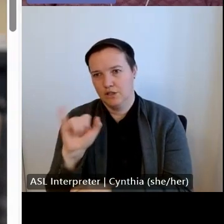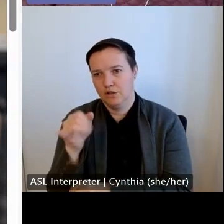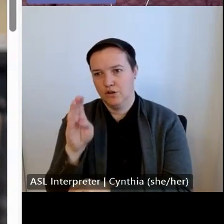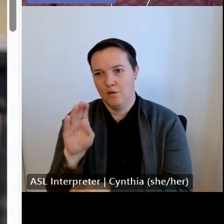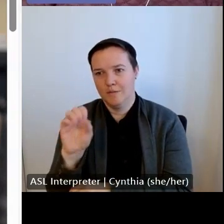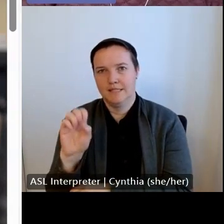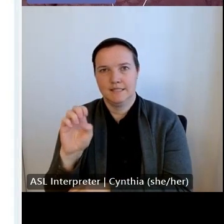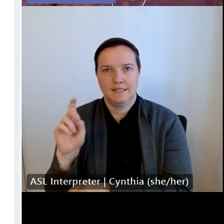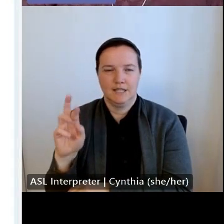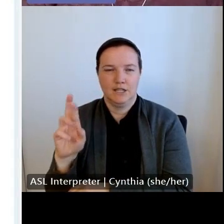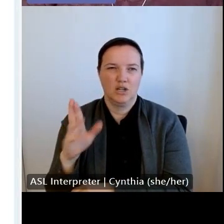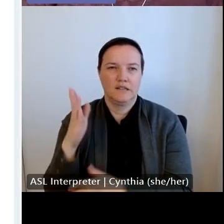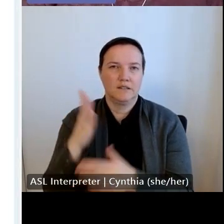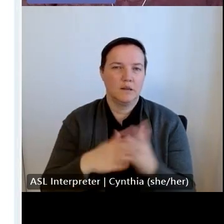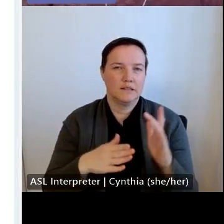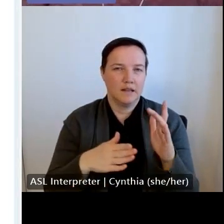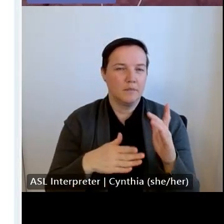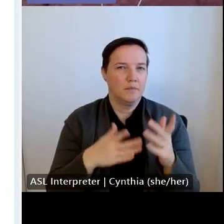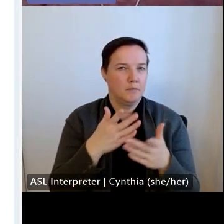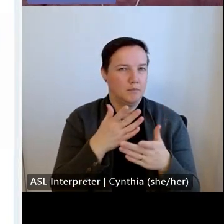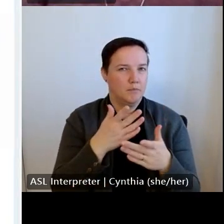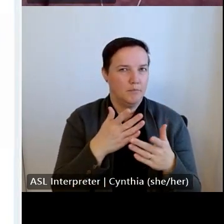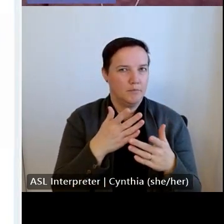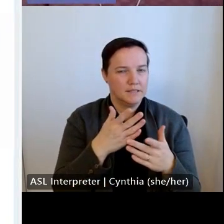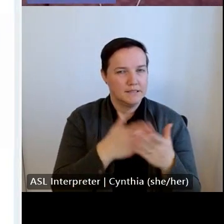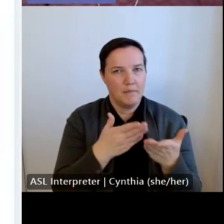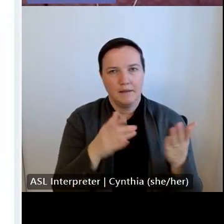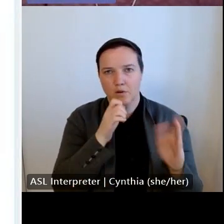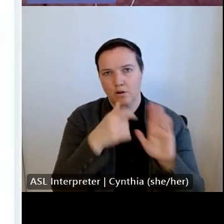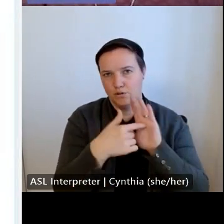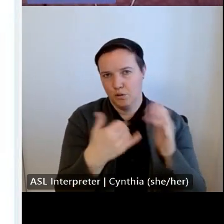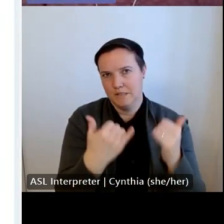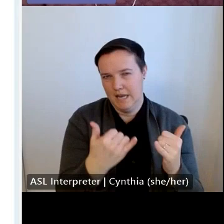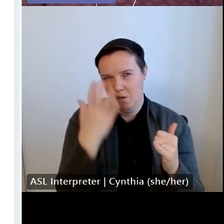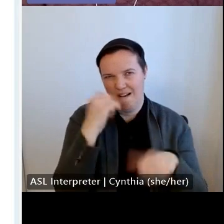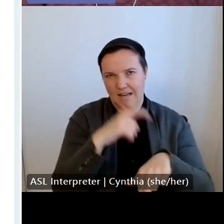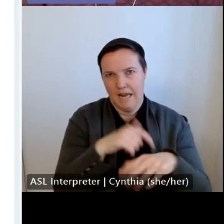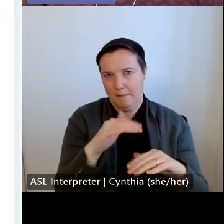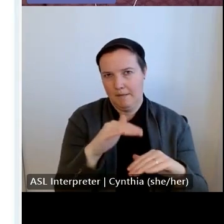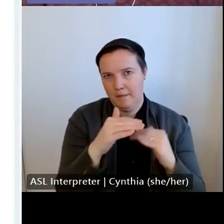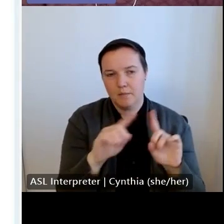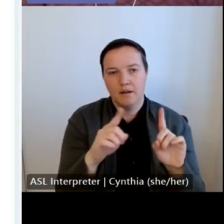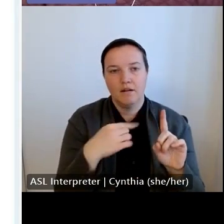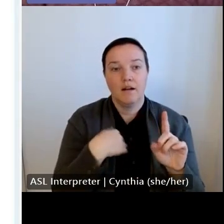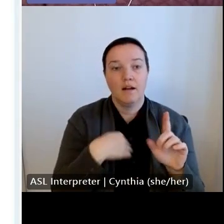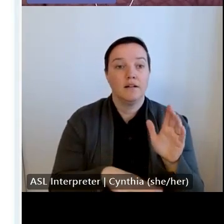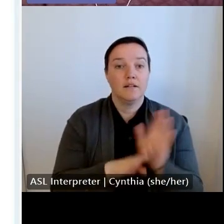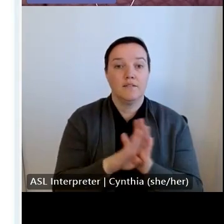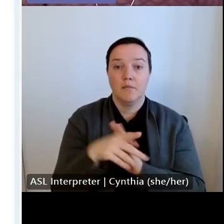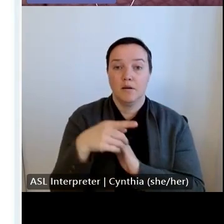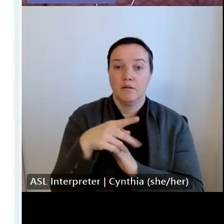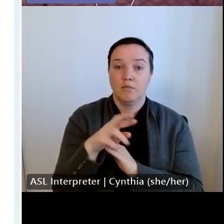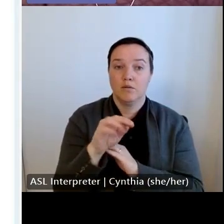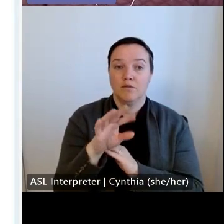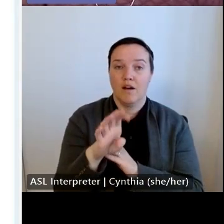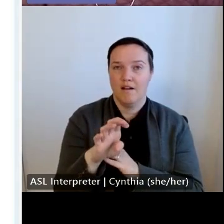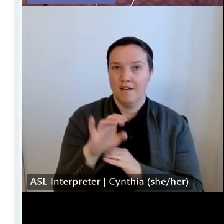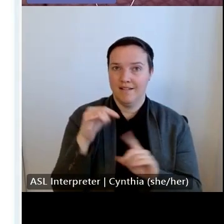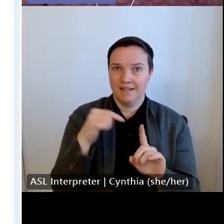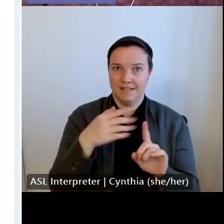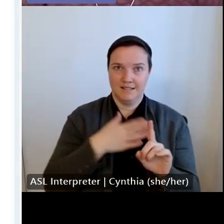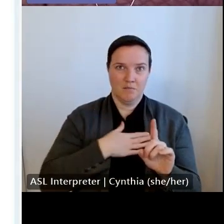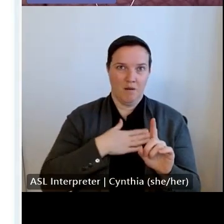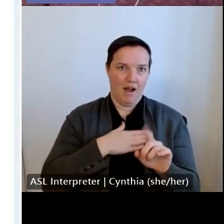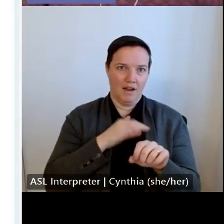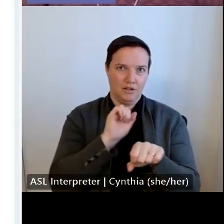time, but I've built a profile. And this is My Job Match from the perspective